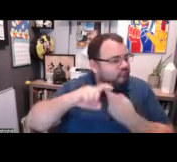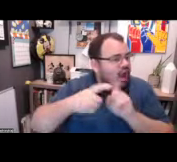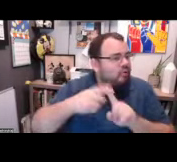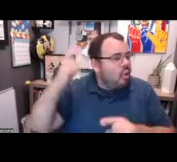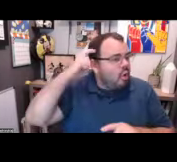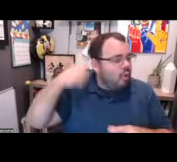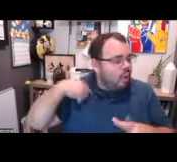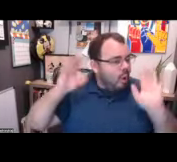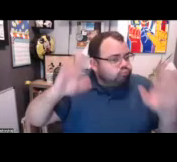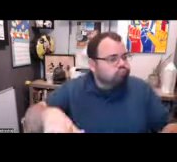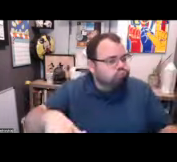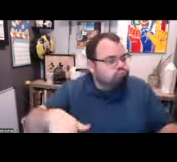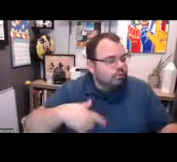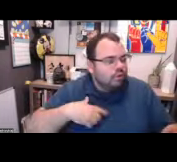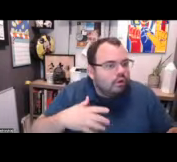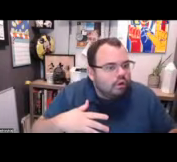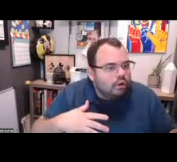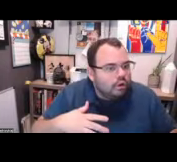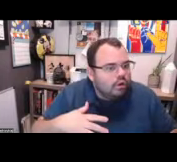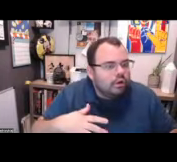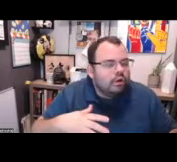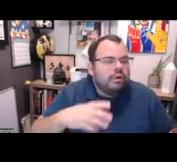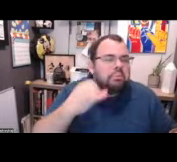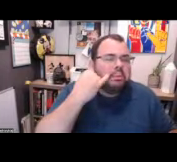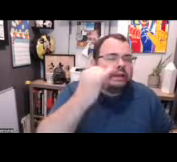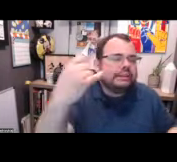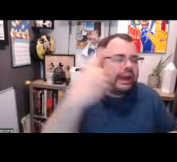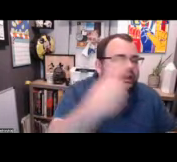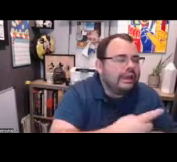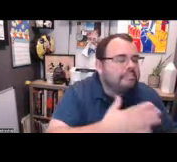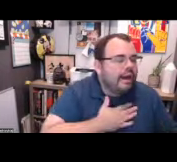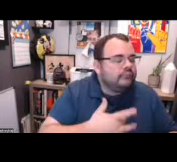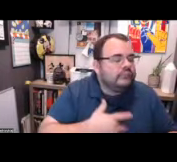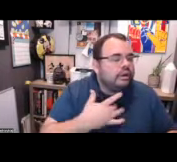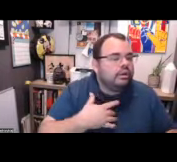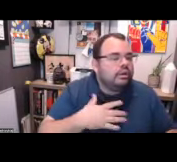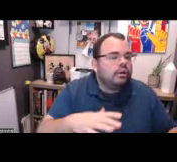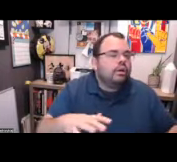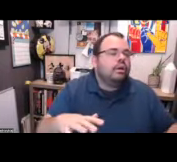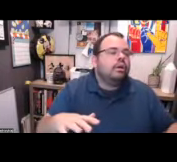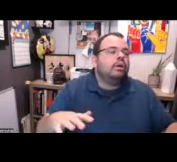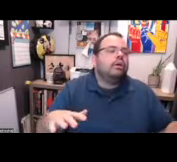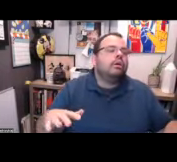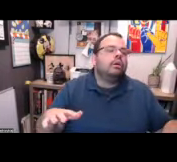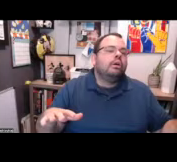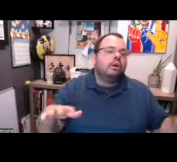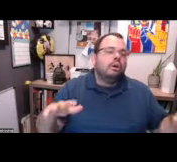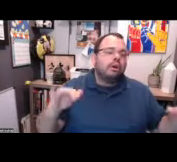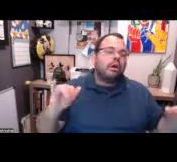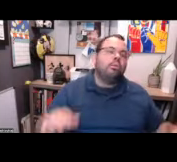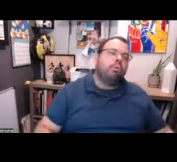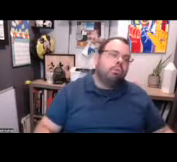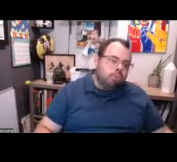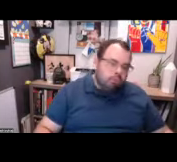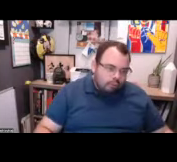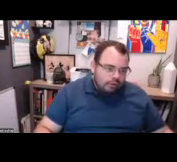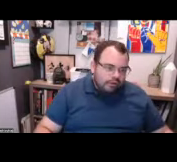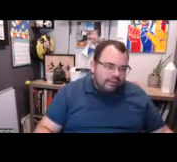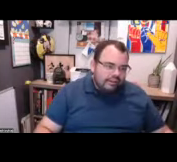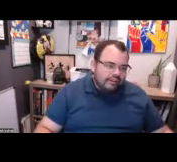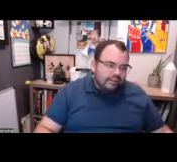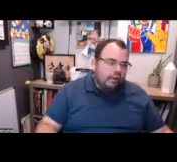that, being strong deaf with a cochlear implant, and you didn't mind. Imagine that, how I felt that day,